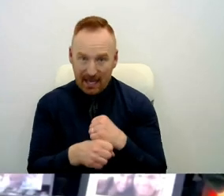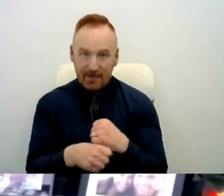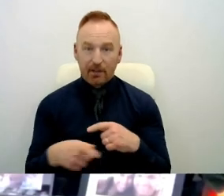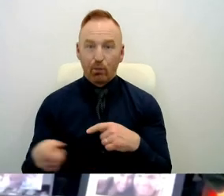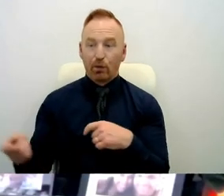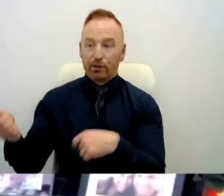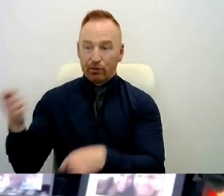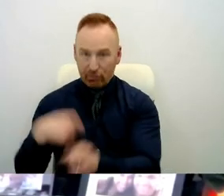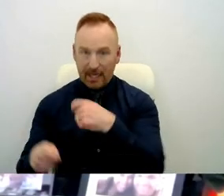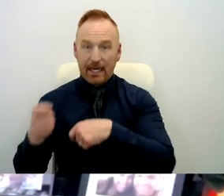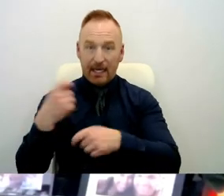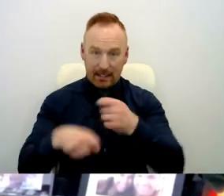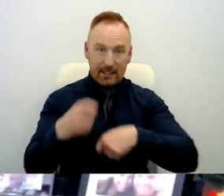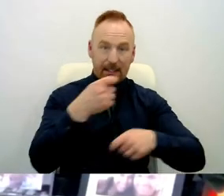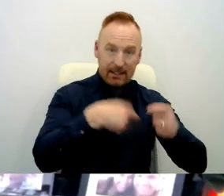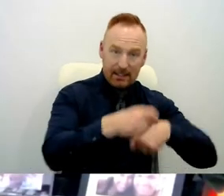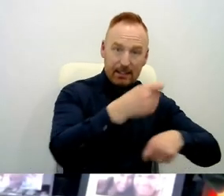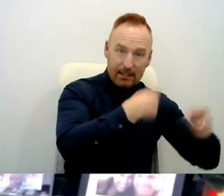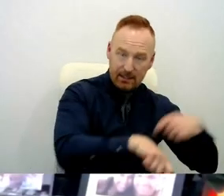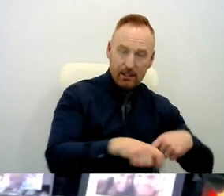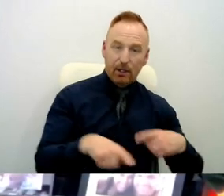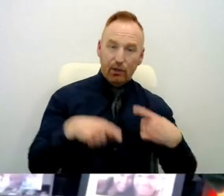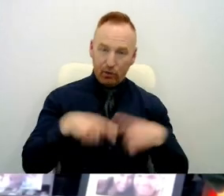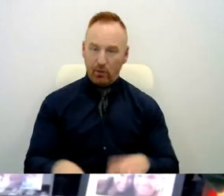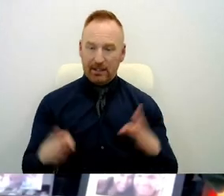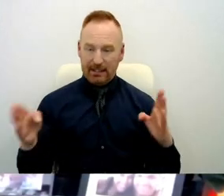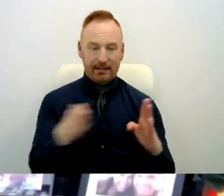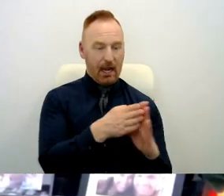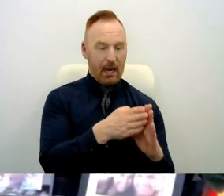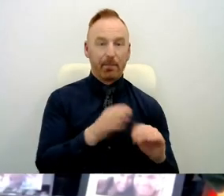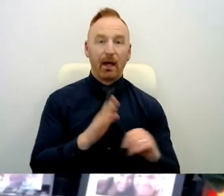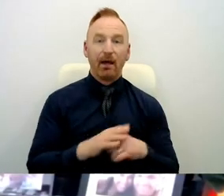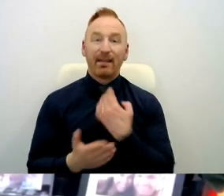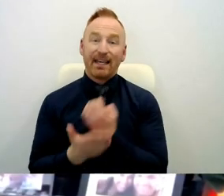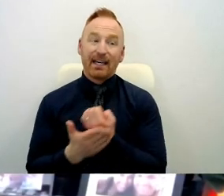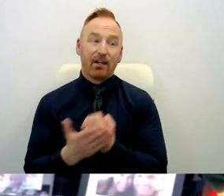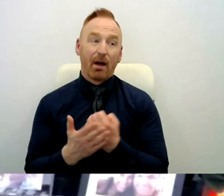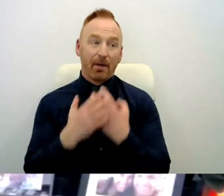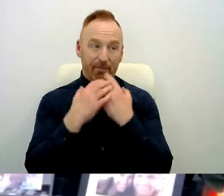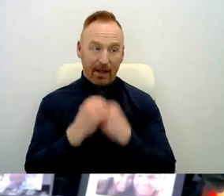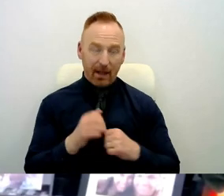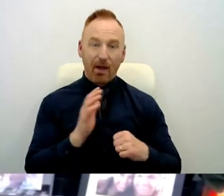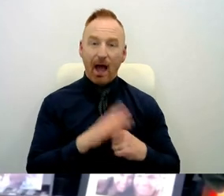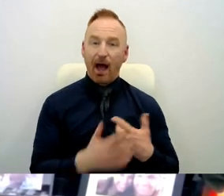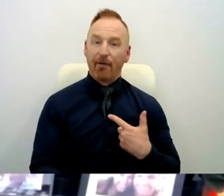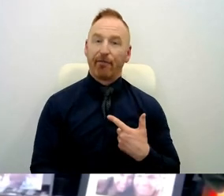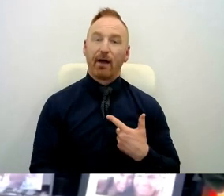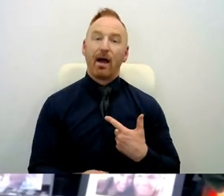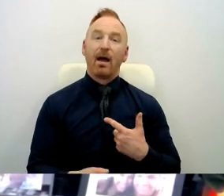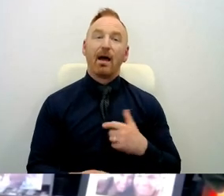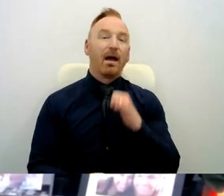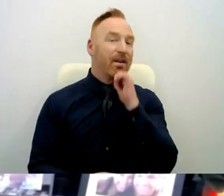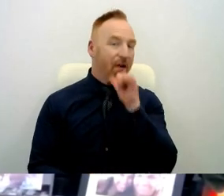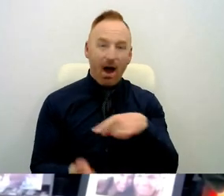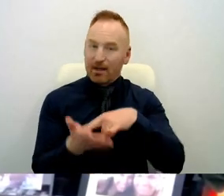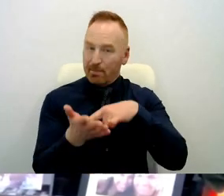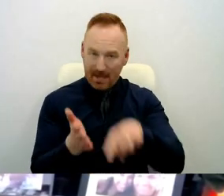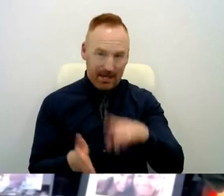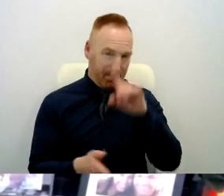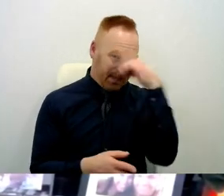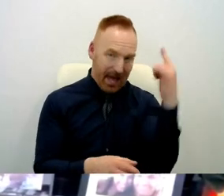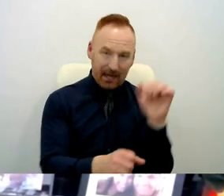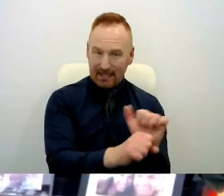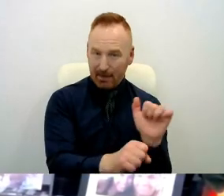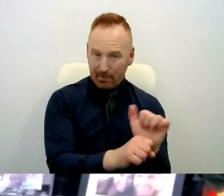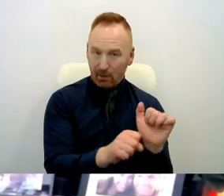that were traded in during the period of enslavement. The economic value of unpaid Black labor was, of course, significant. So